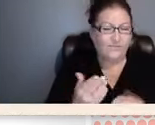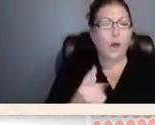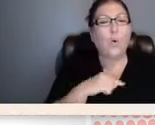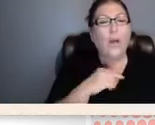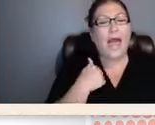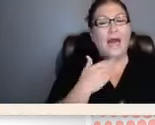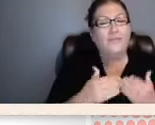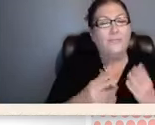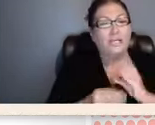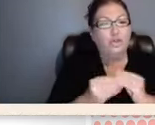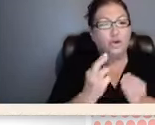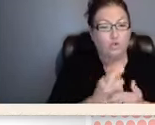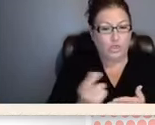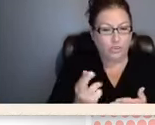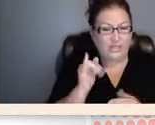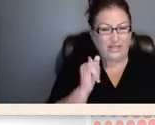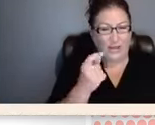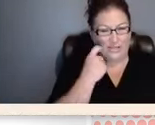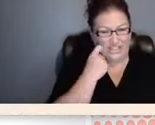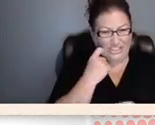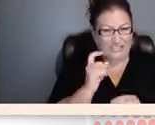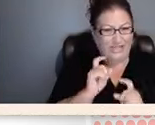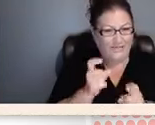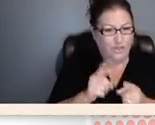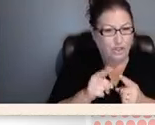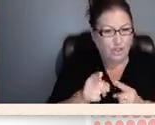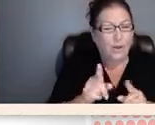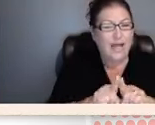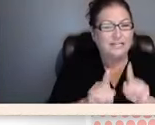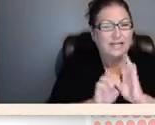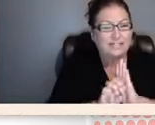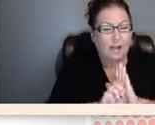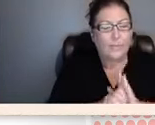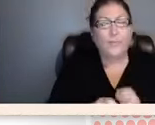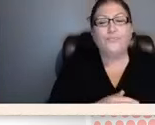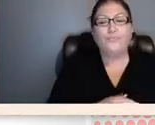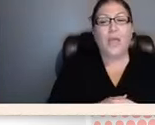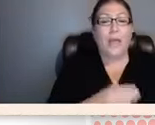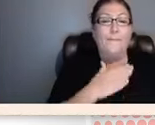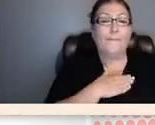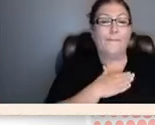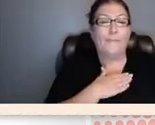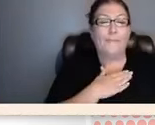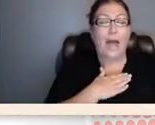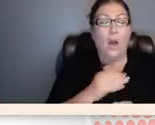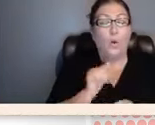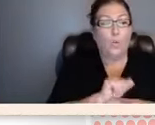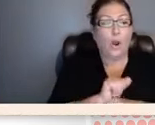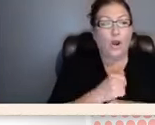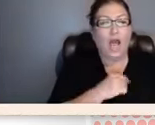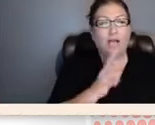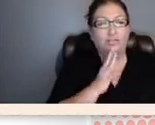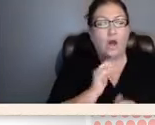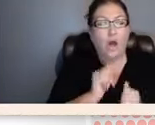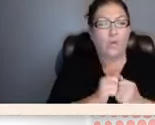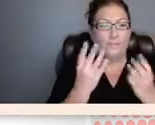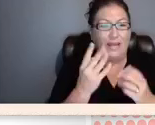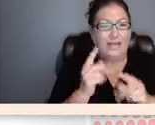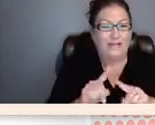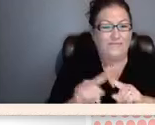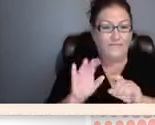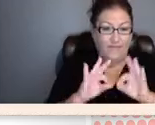that we're just giving to you as an example. In my work, I've talked with a lot of different families, and for that, I'm